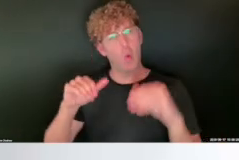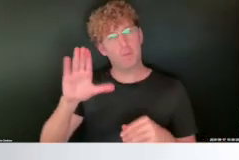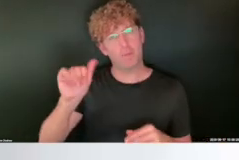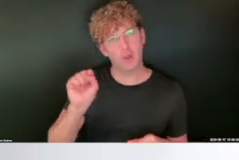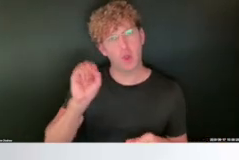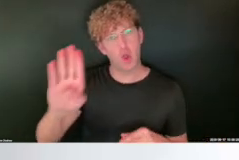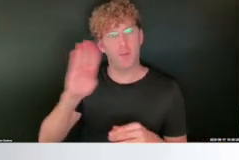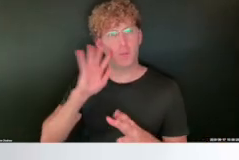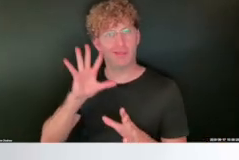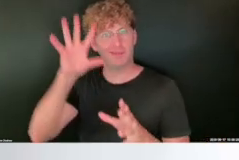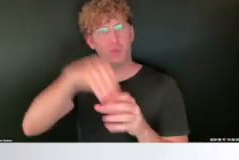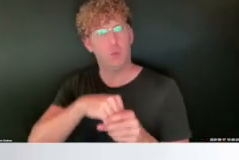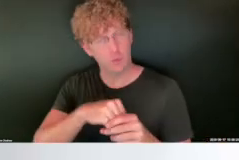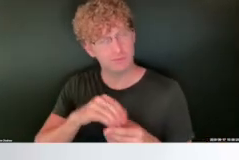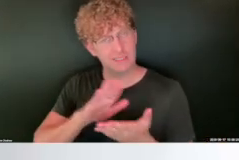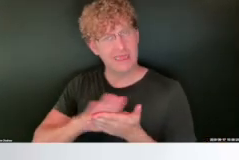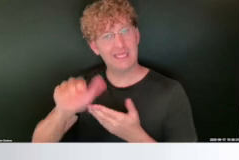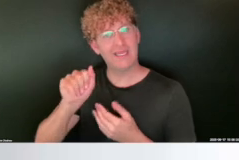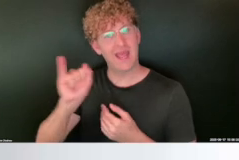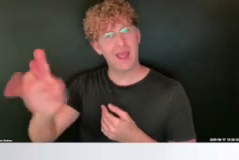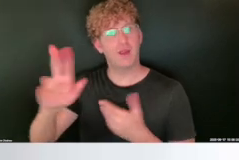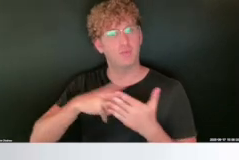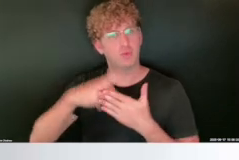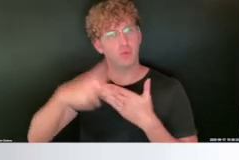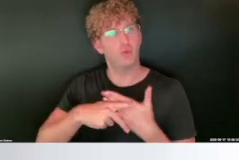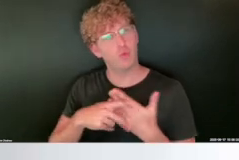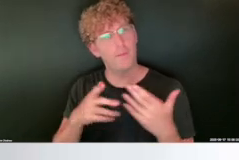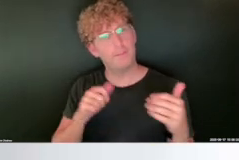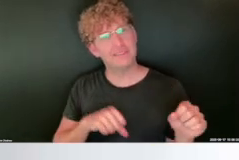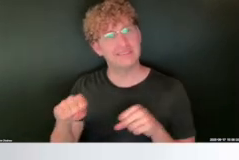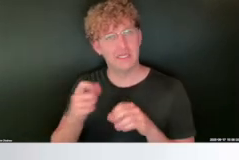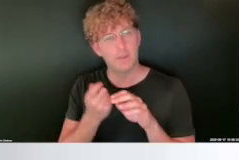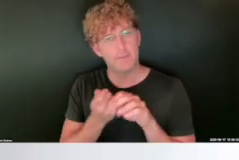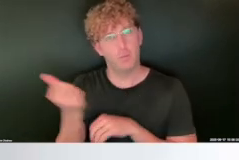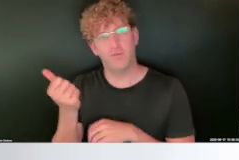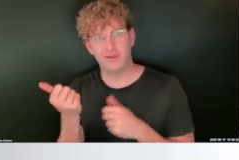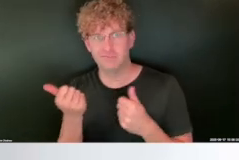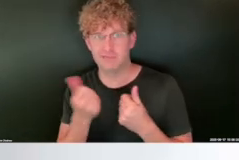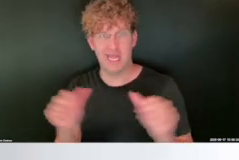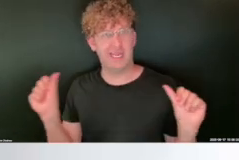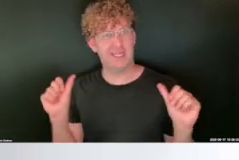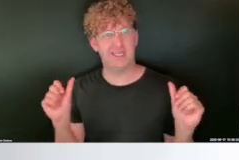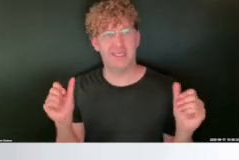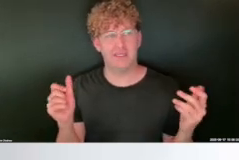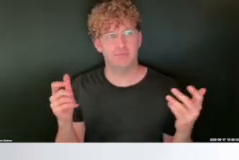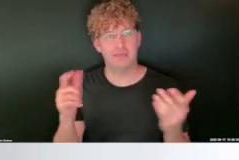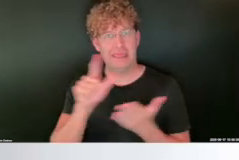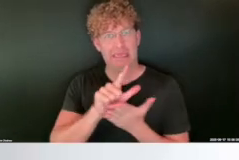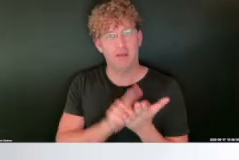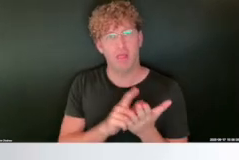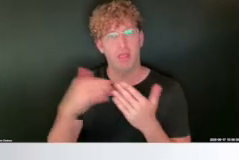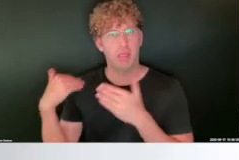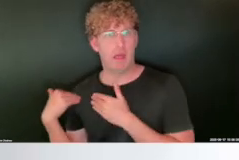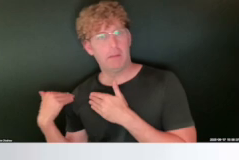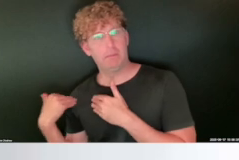and potentially, consider removing any unreasonable legal liability that would currently present a